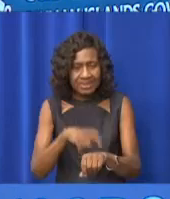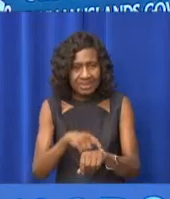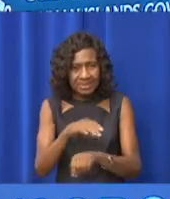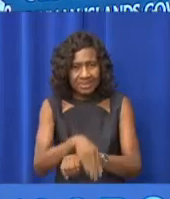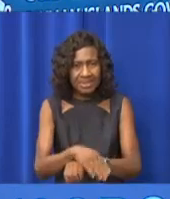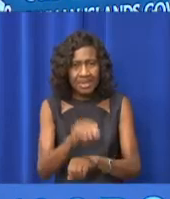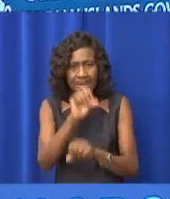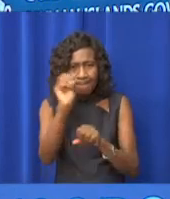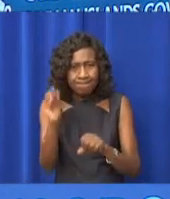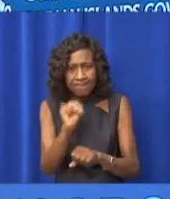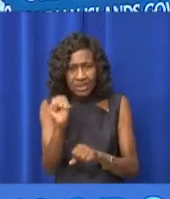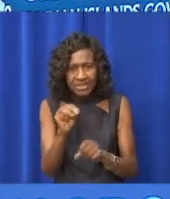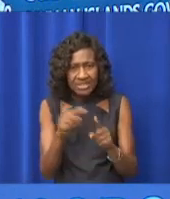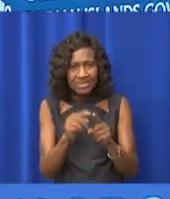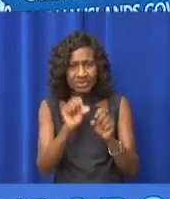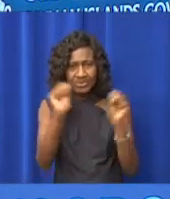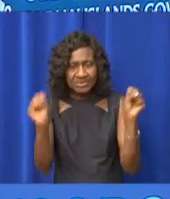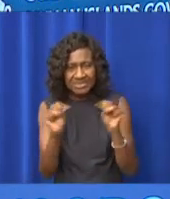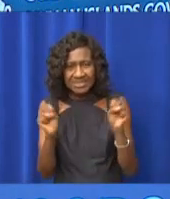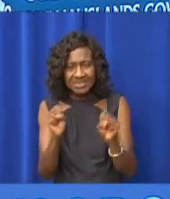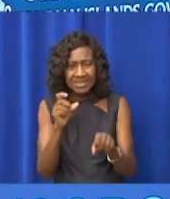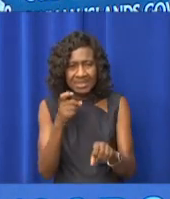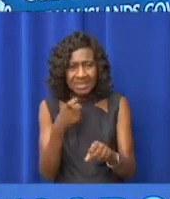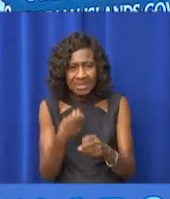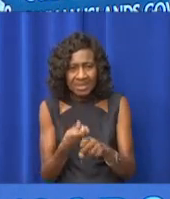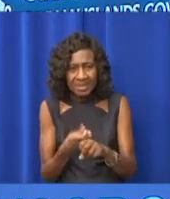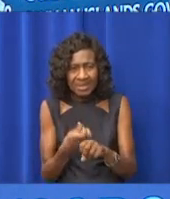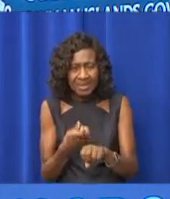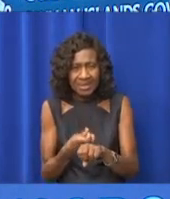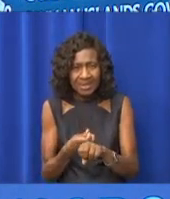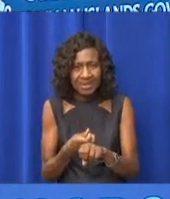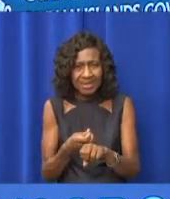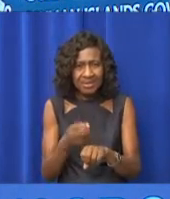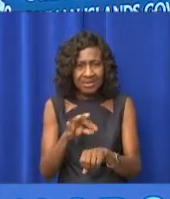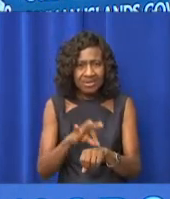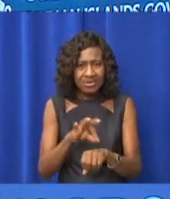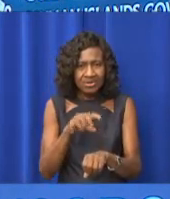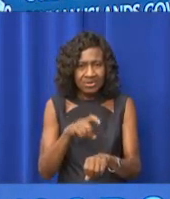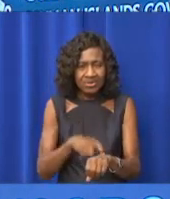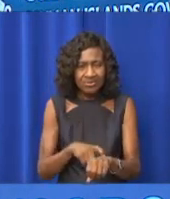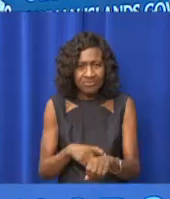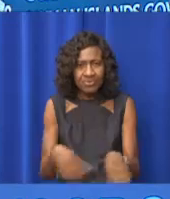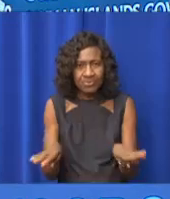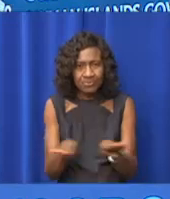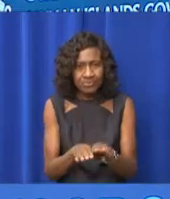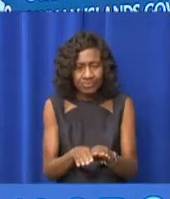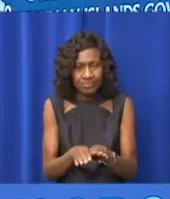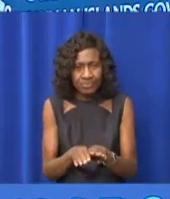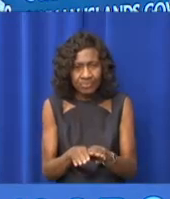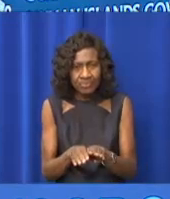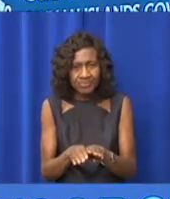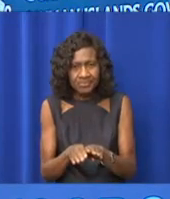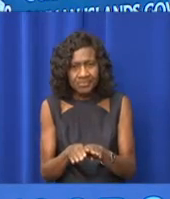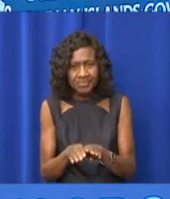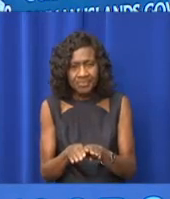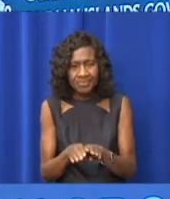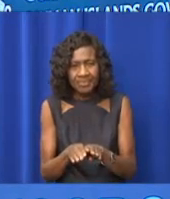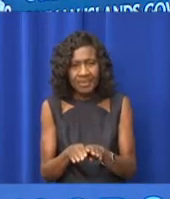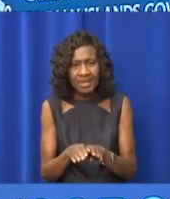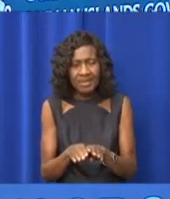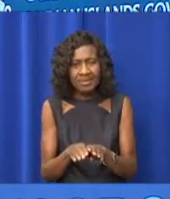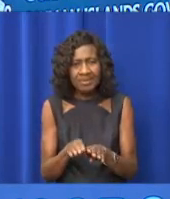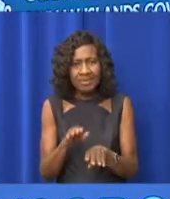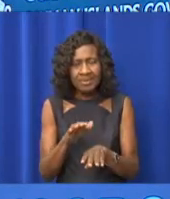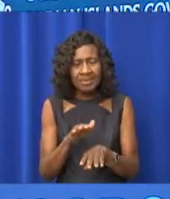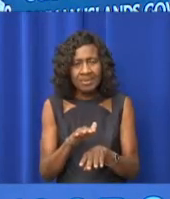Of course, we know that the hard curfew or full lockdown is for everyone except essential services personnel personnel here, and